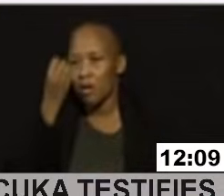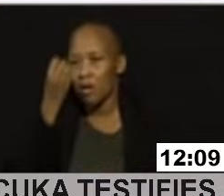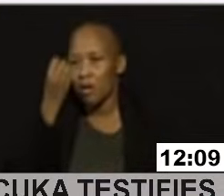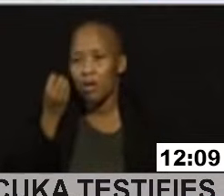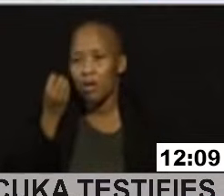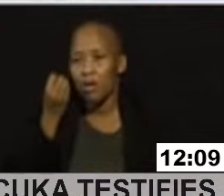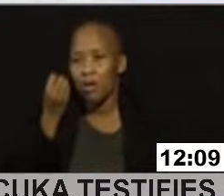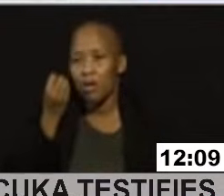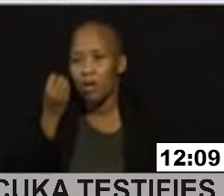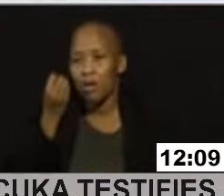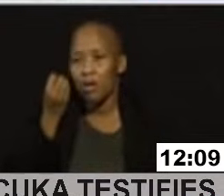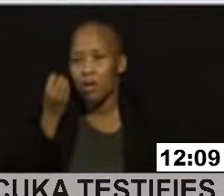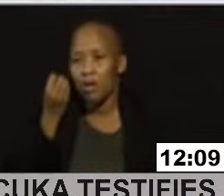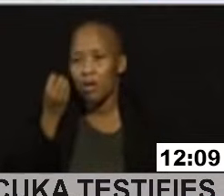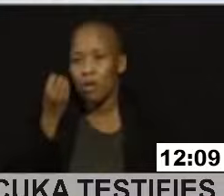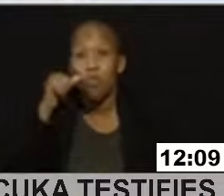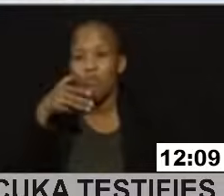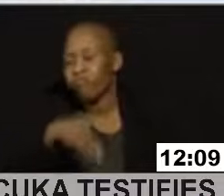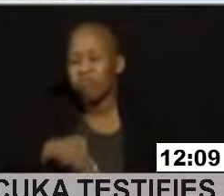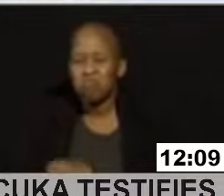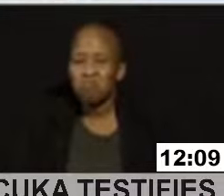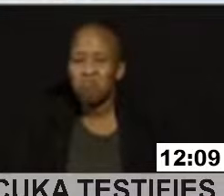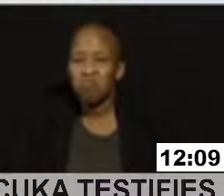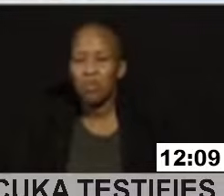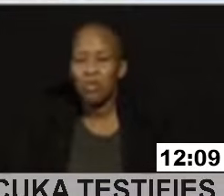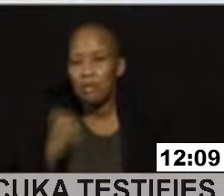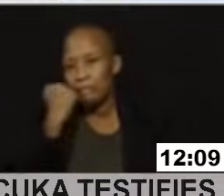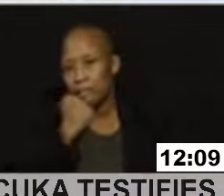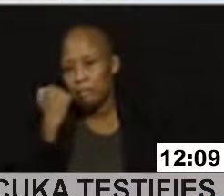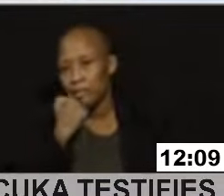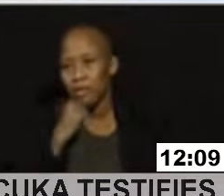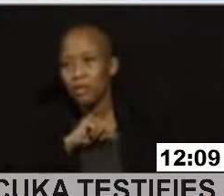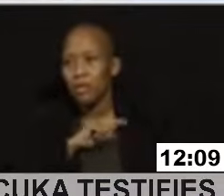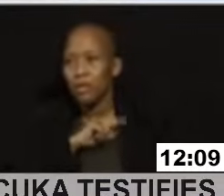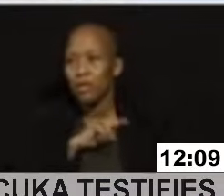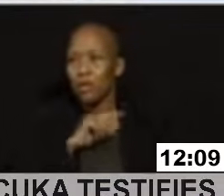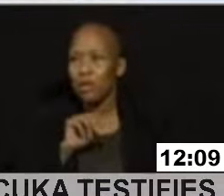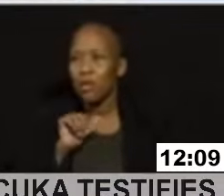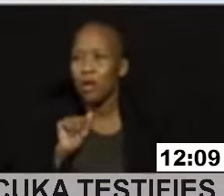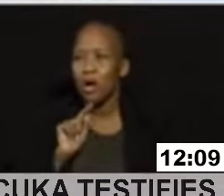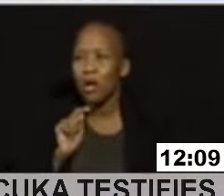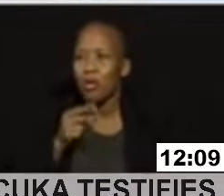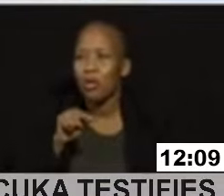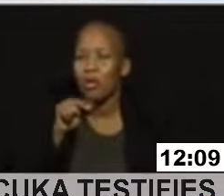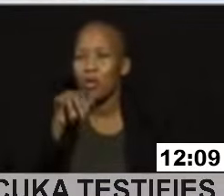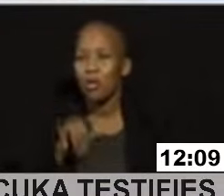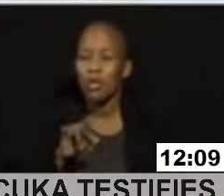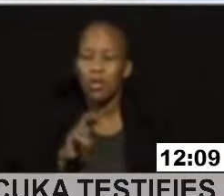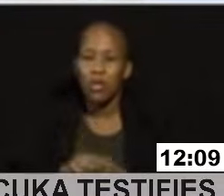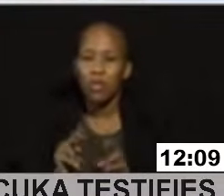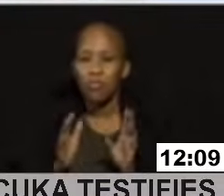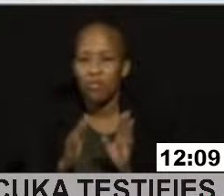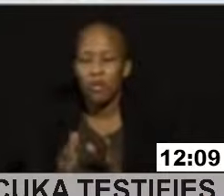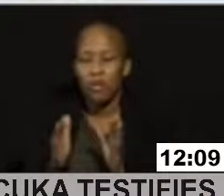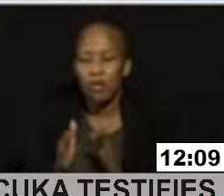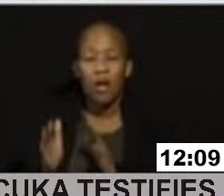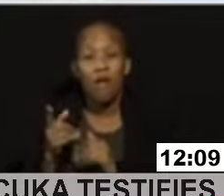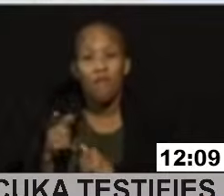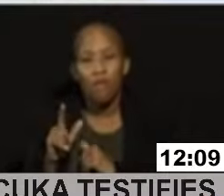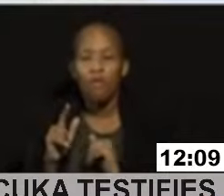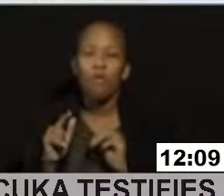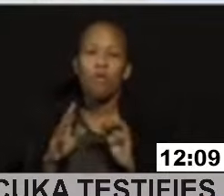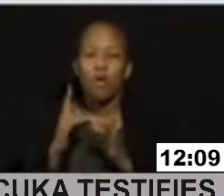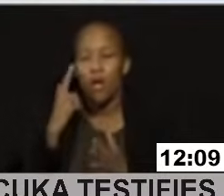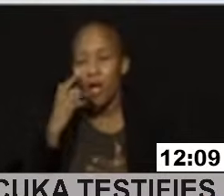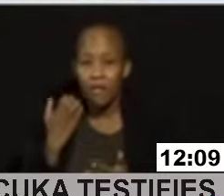tomorrow? I have to sit with Advocate Anton Ackerman to prepare for the leading of his evidence Yes. for later